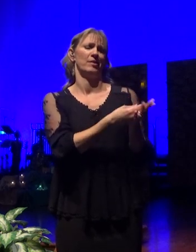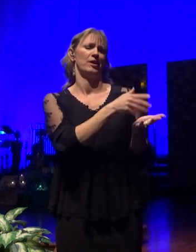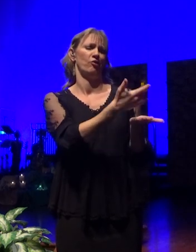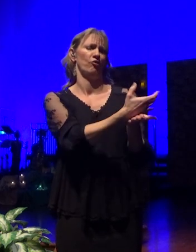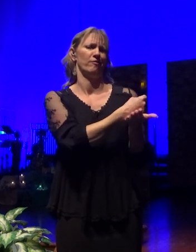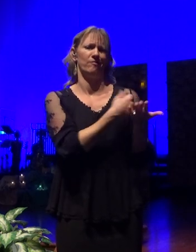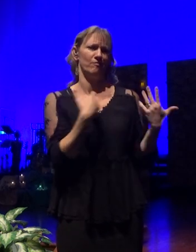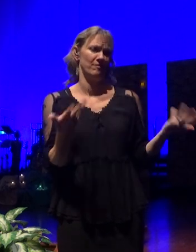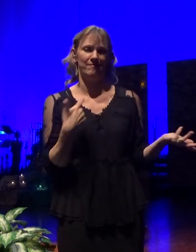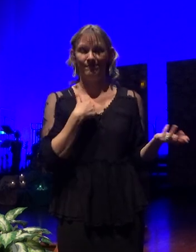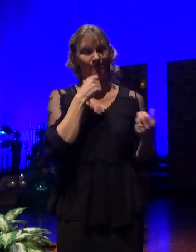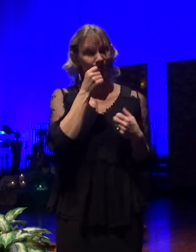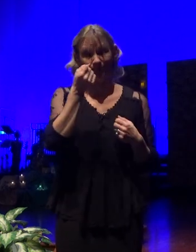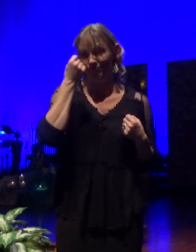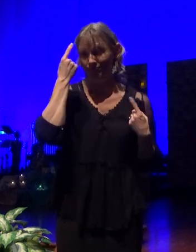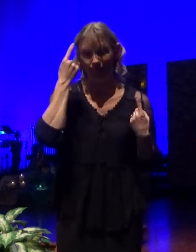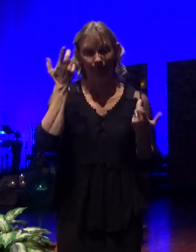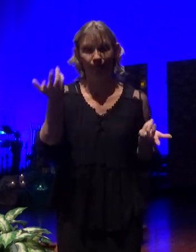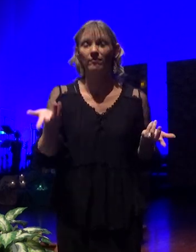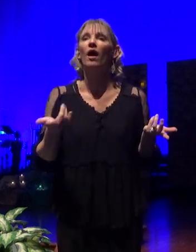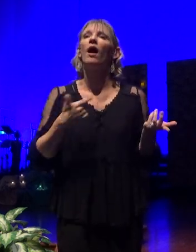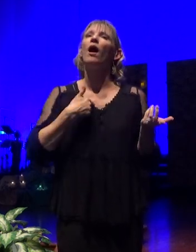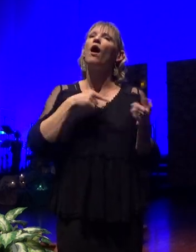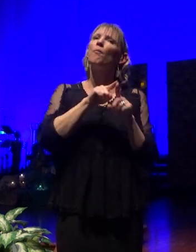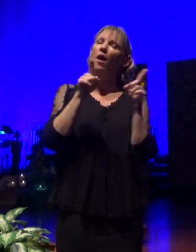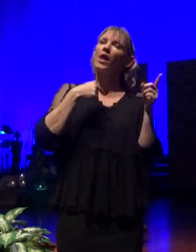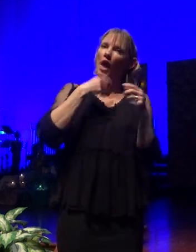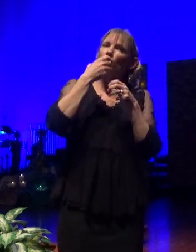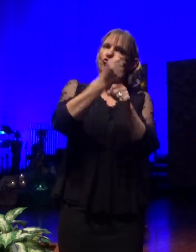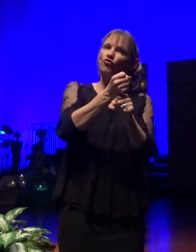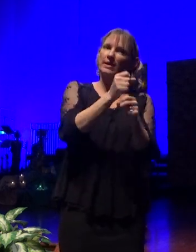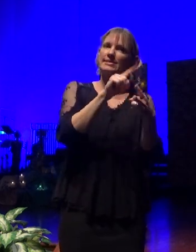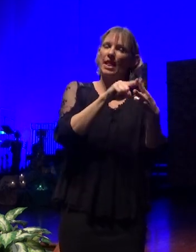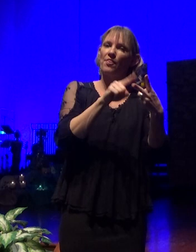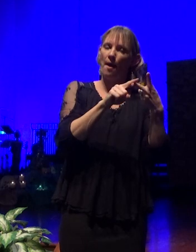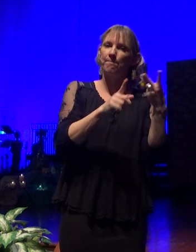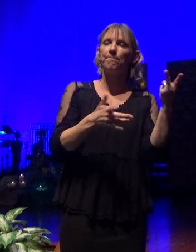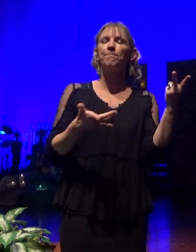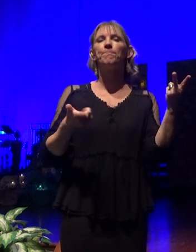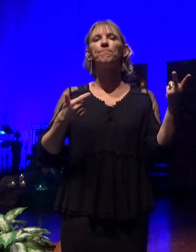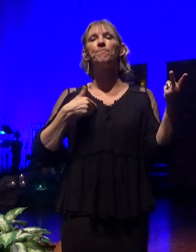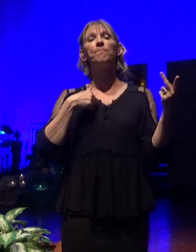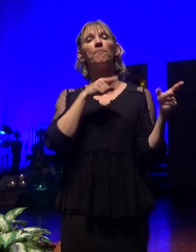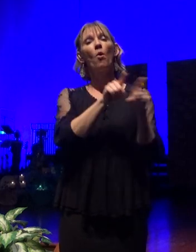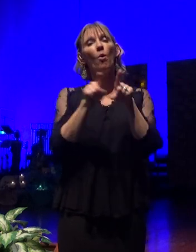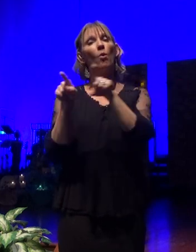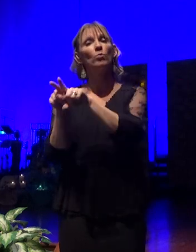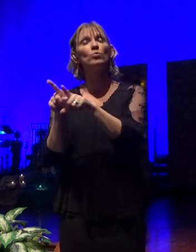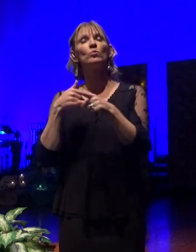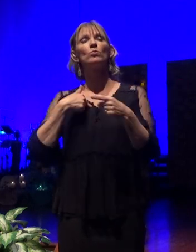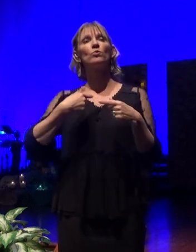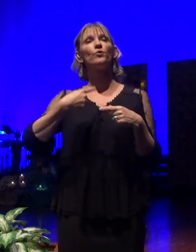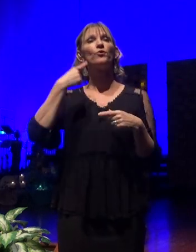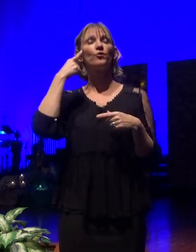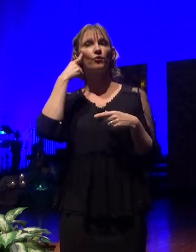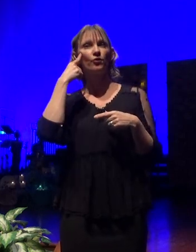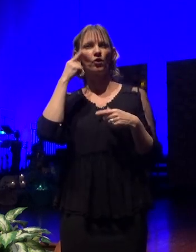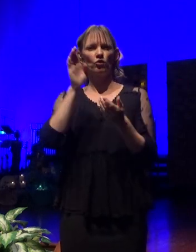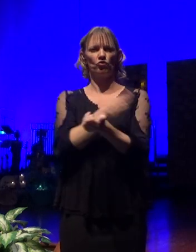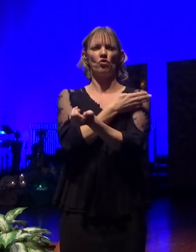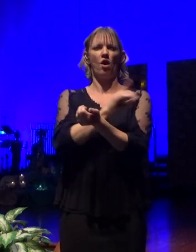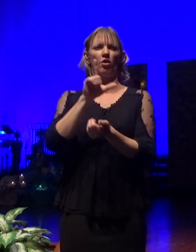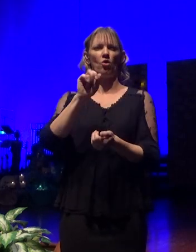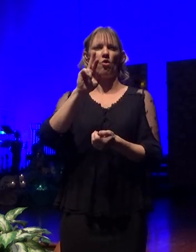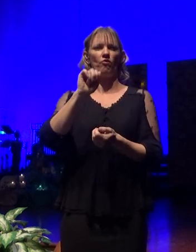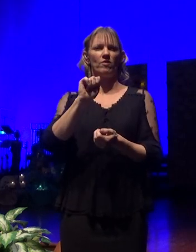I don't get it. But I trusted them. And I also heard that song that Laura sang